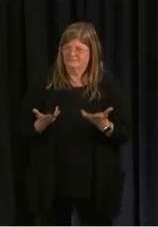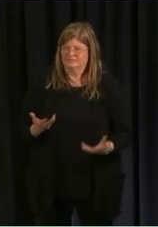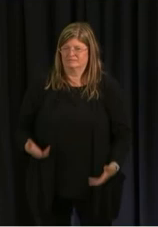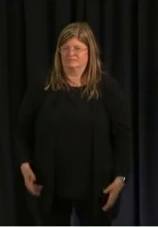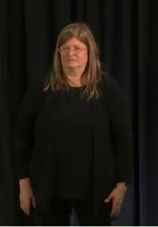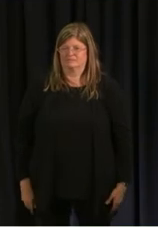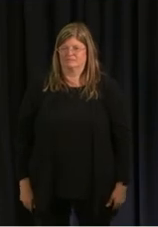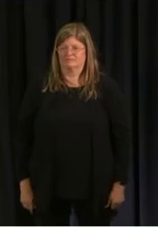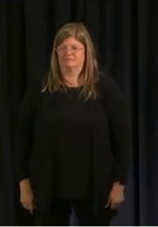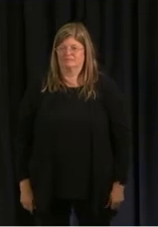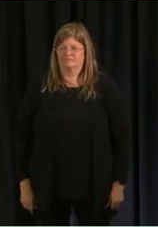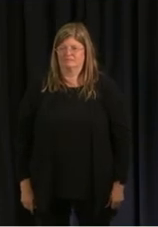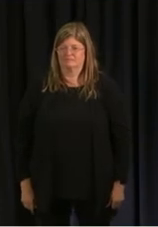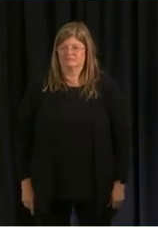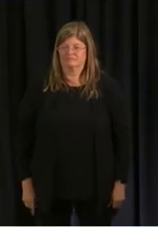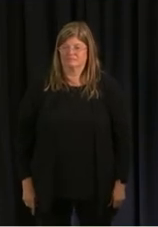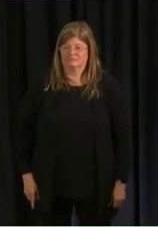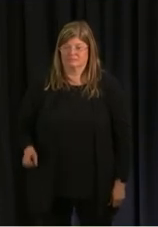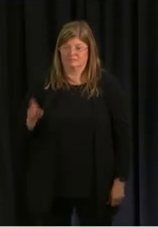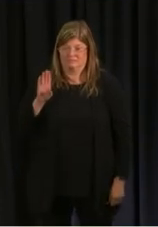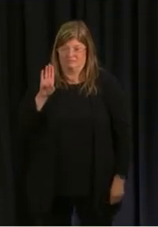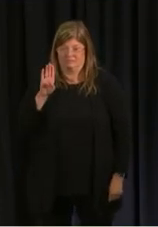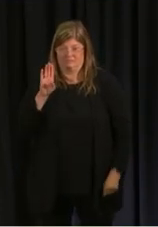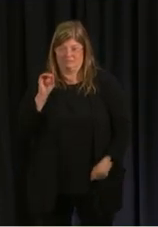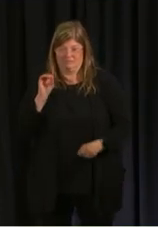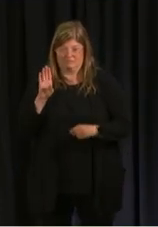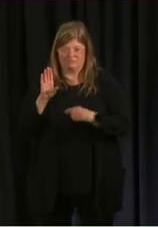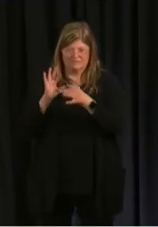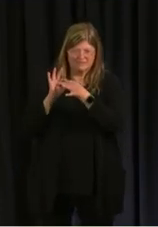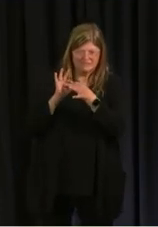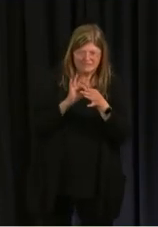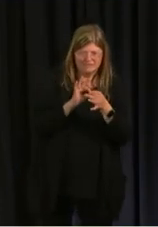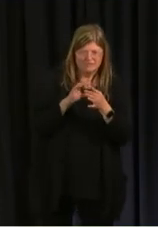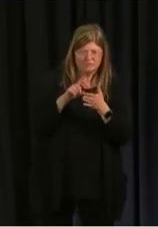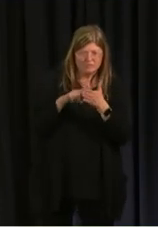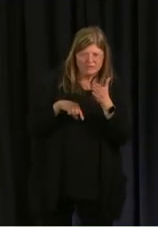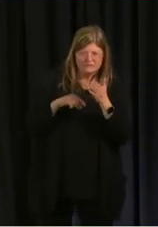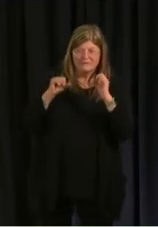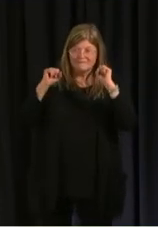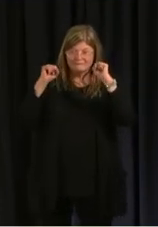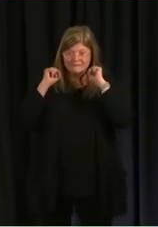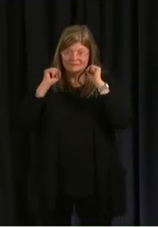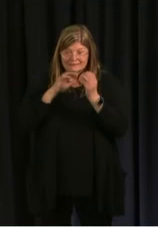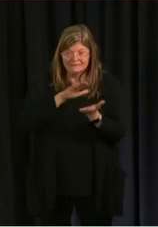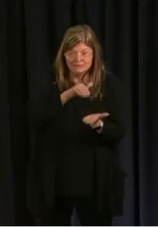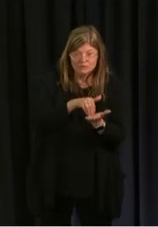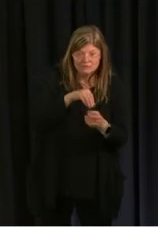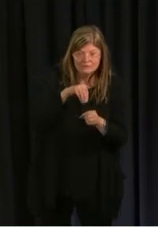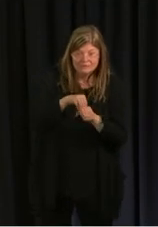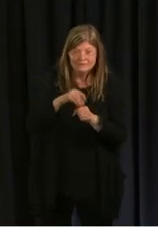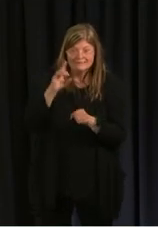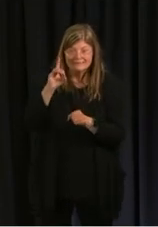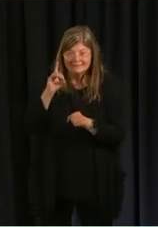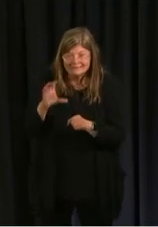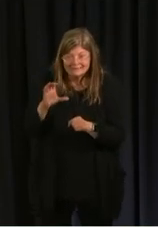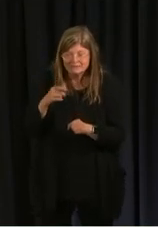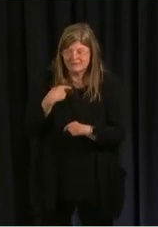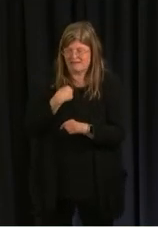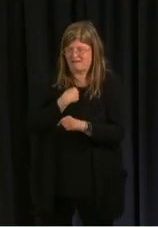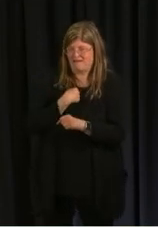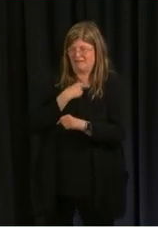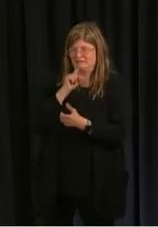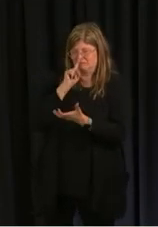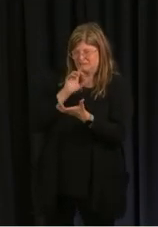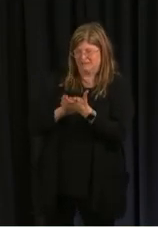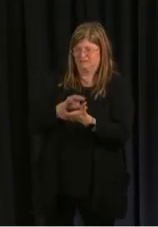The question was, Bob, related to what changes for fitness centers in the district, I believe, which the mayor